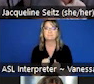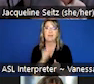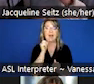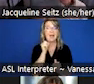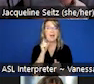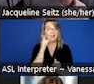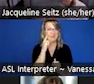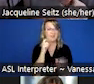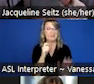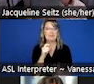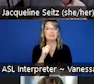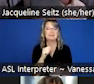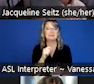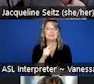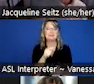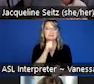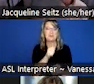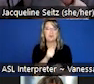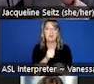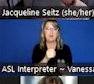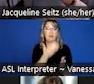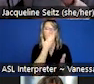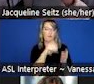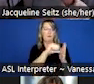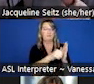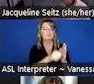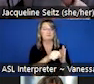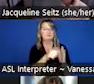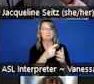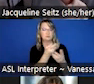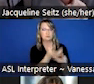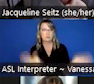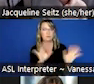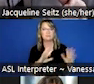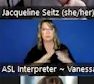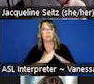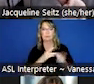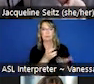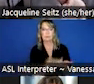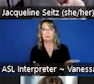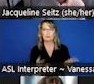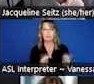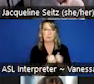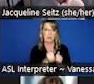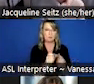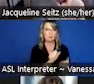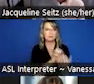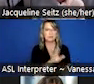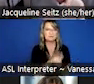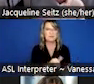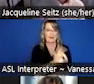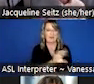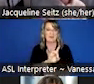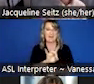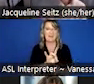not in the best interest, right, of making sure that this is a community resource. So how do you address the community's concerns that 988